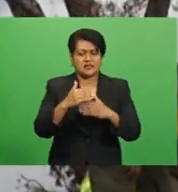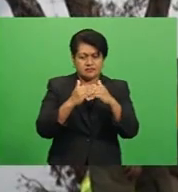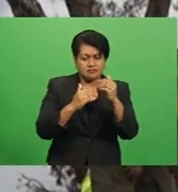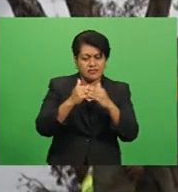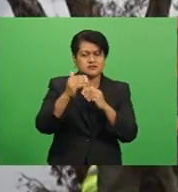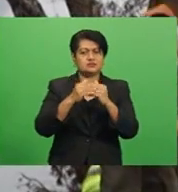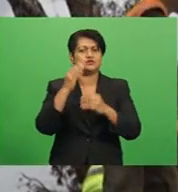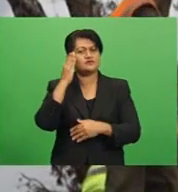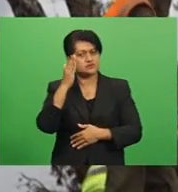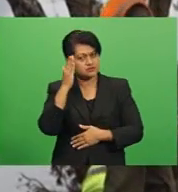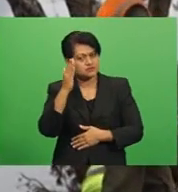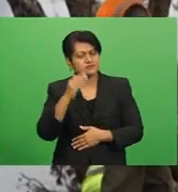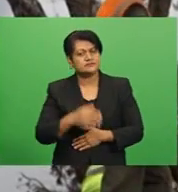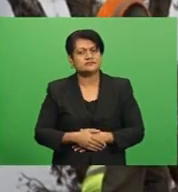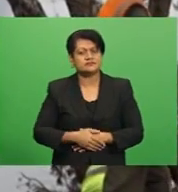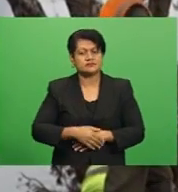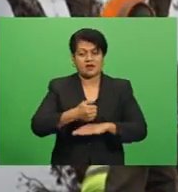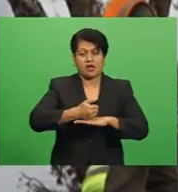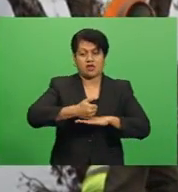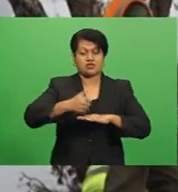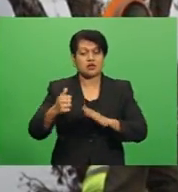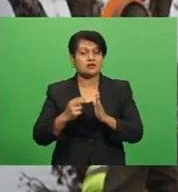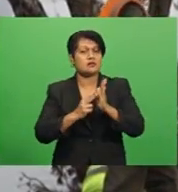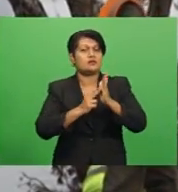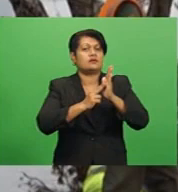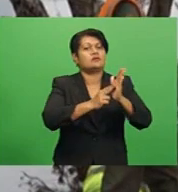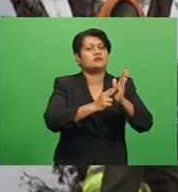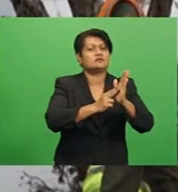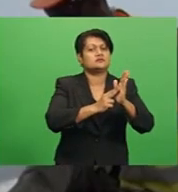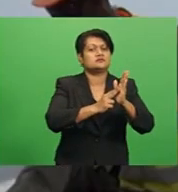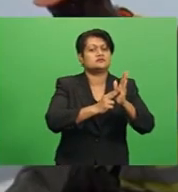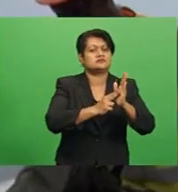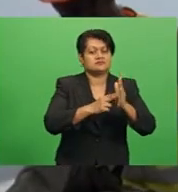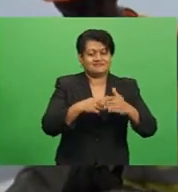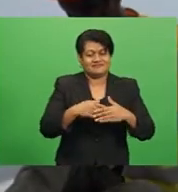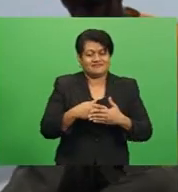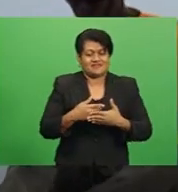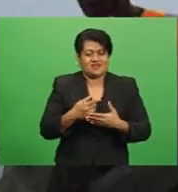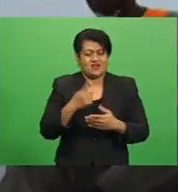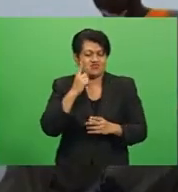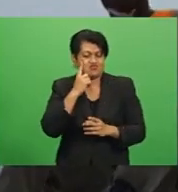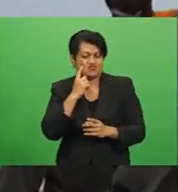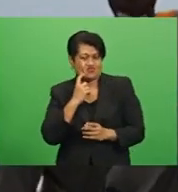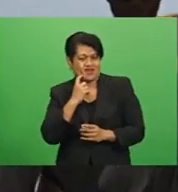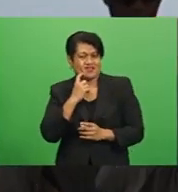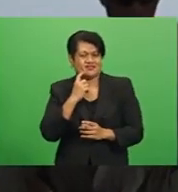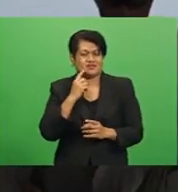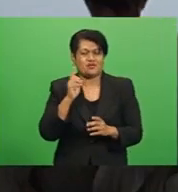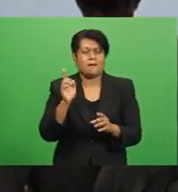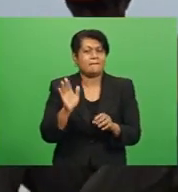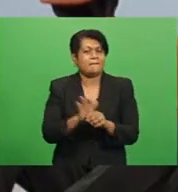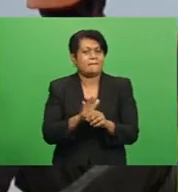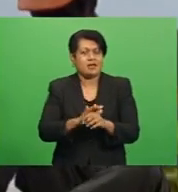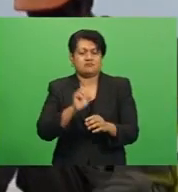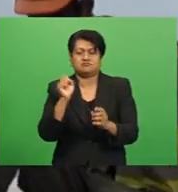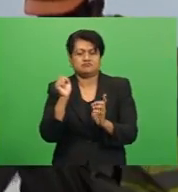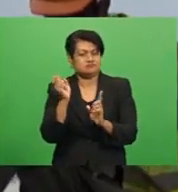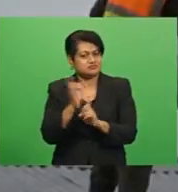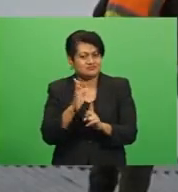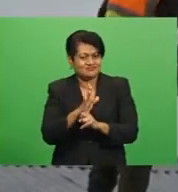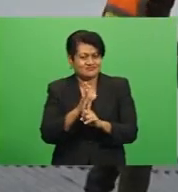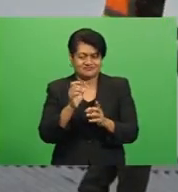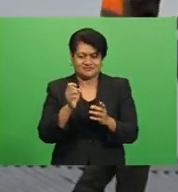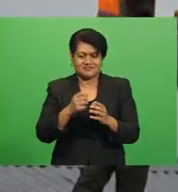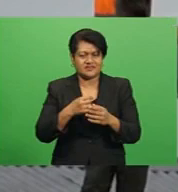school. Authorities in the Northern Division are now racing against time to conduct urgent and necessary repairs to the 32